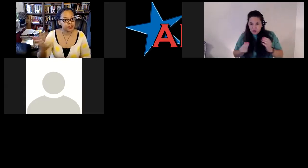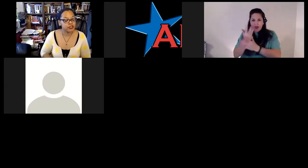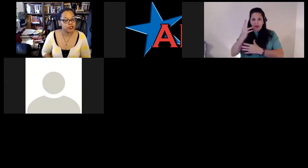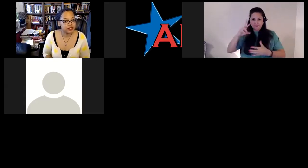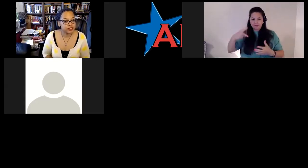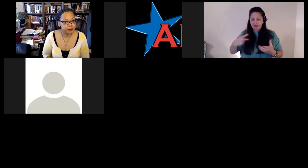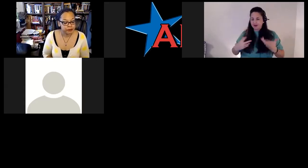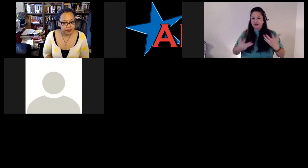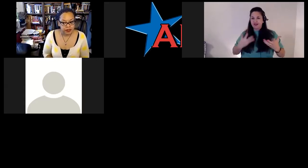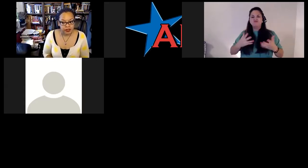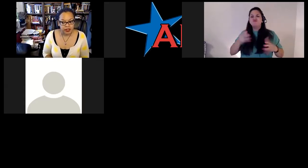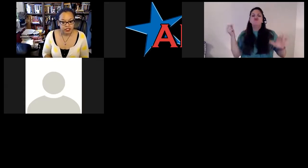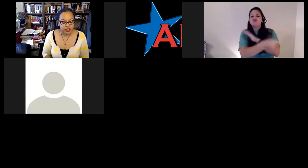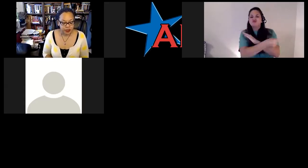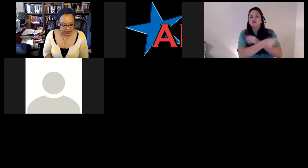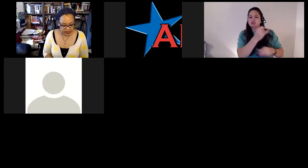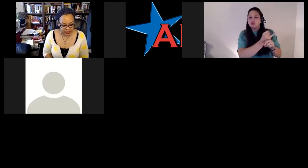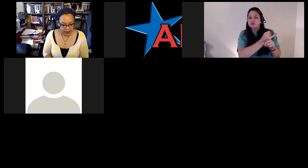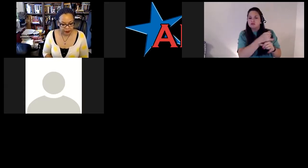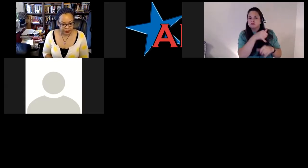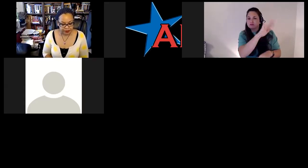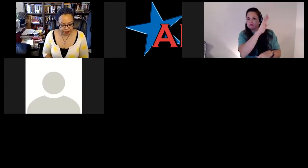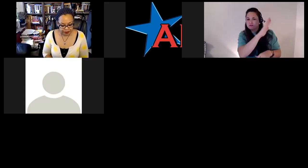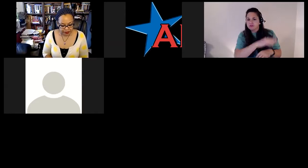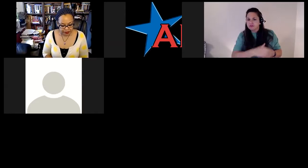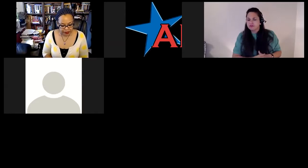into institutions. And so